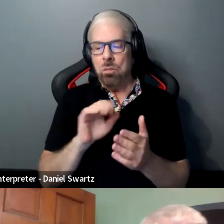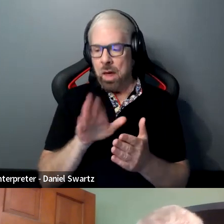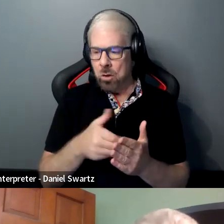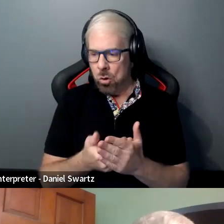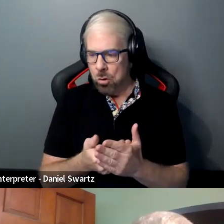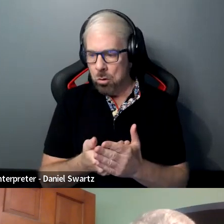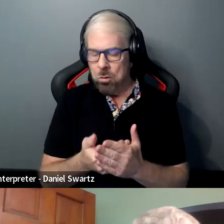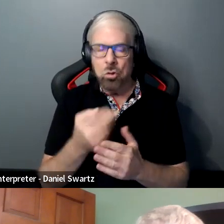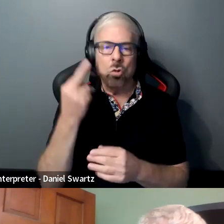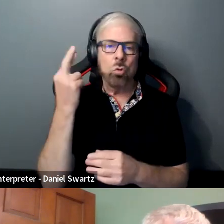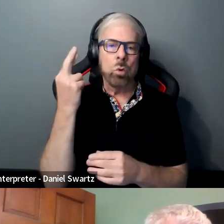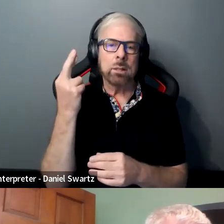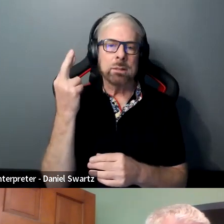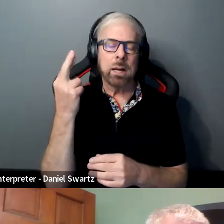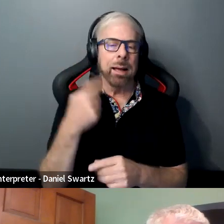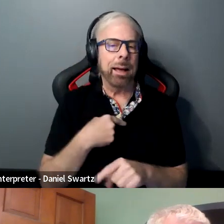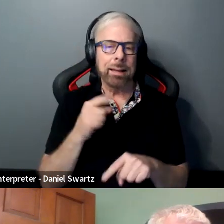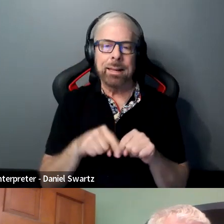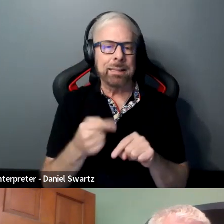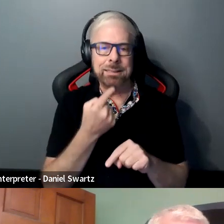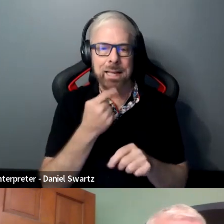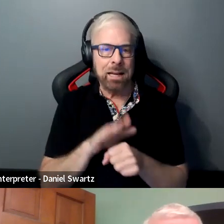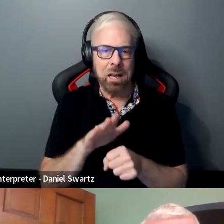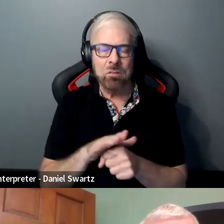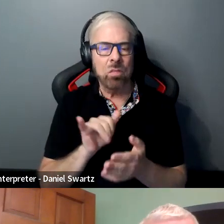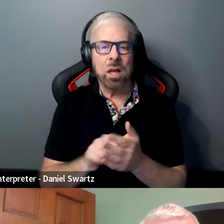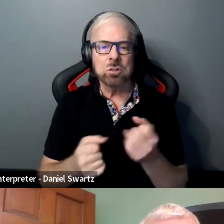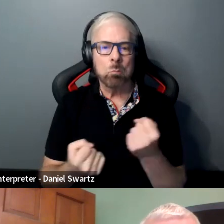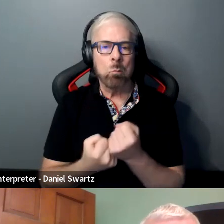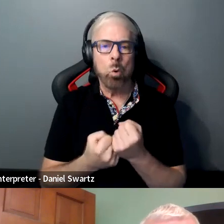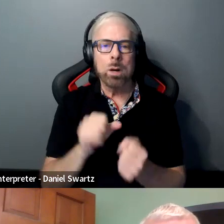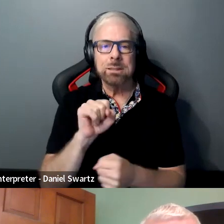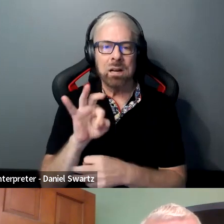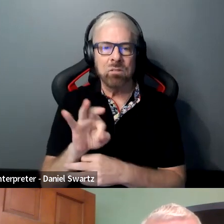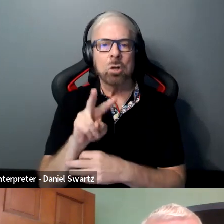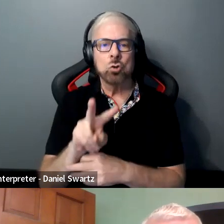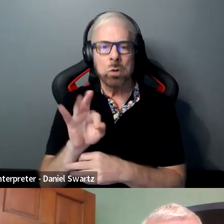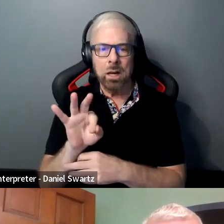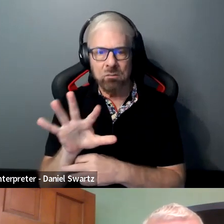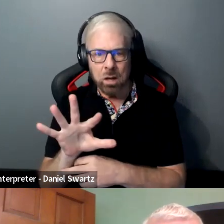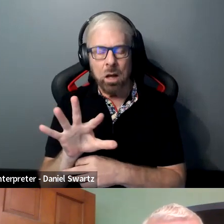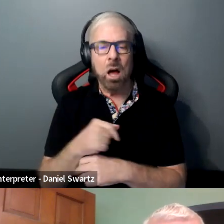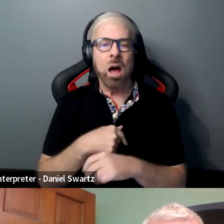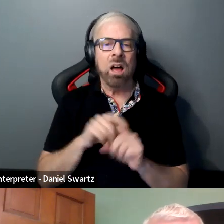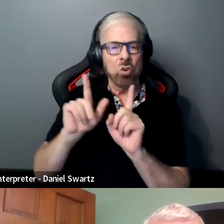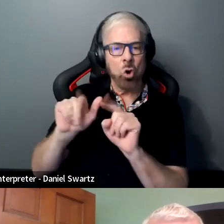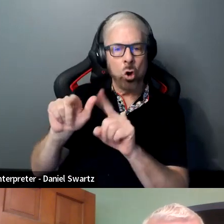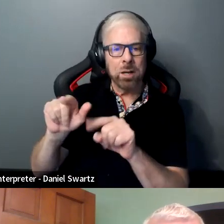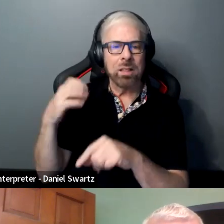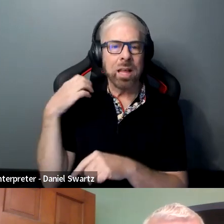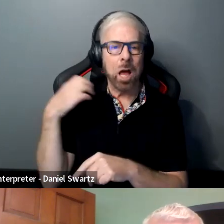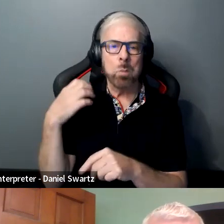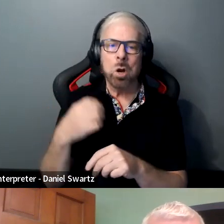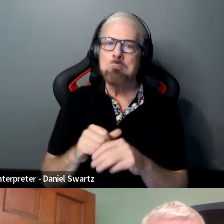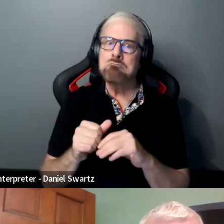why I can't say enough that I support Senate File 295. And I've been to the Capitol more times this year than I care